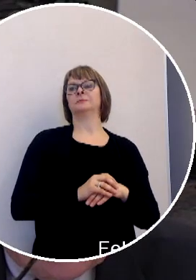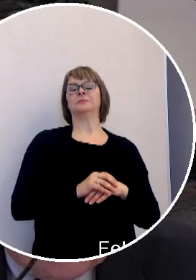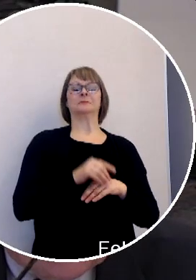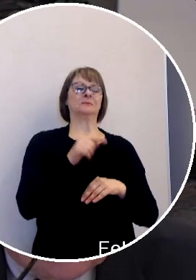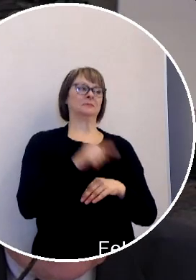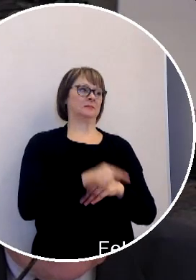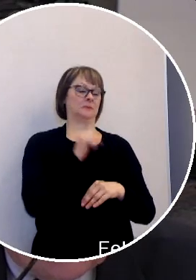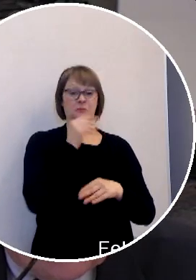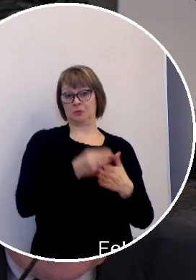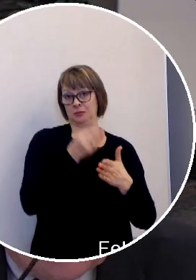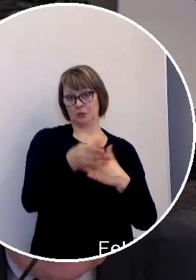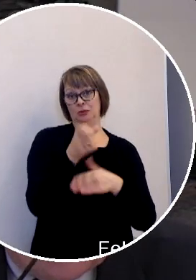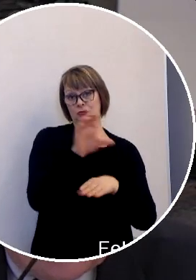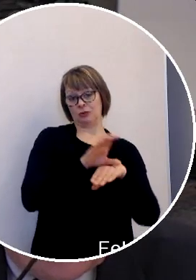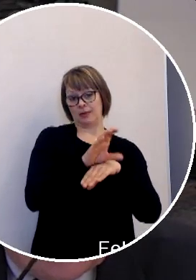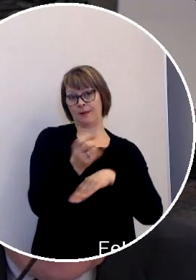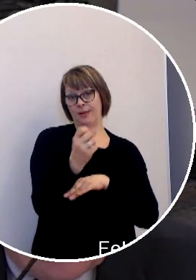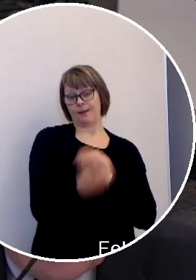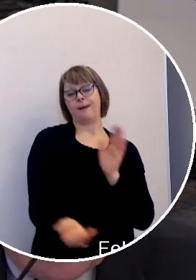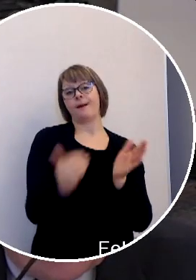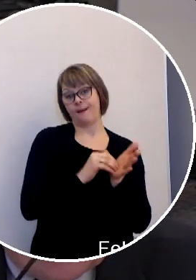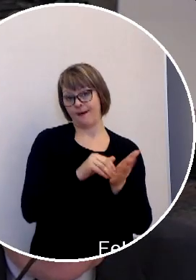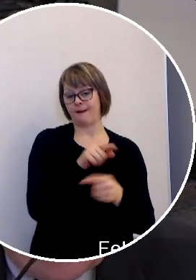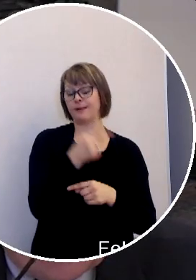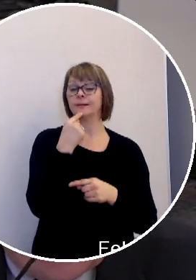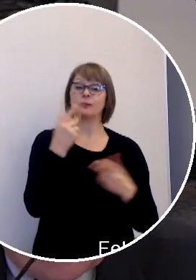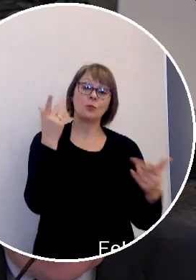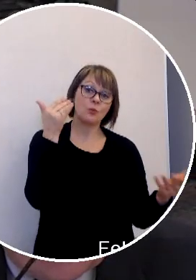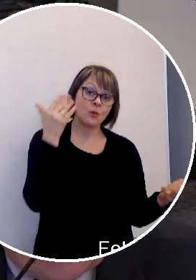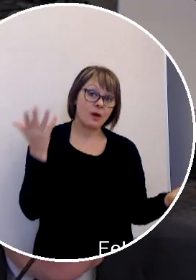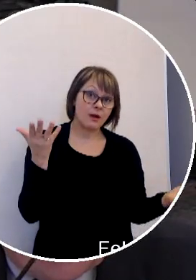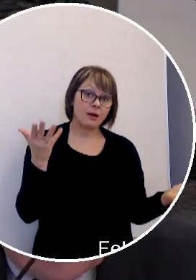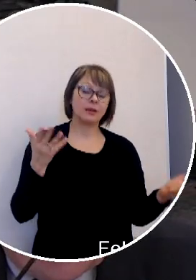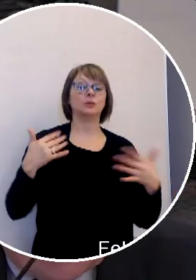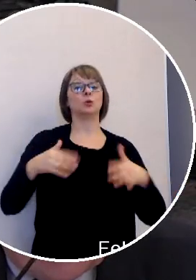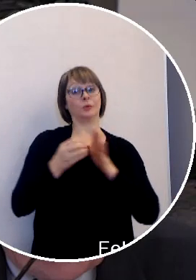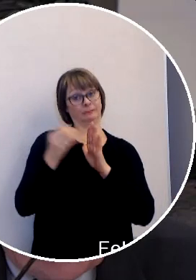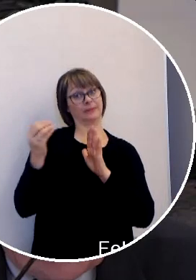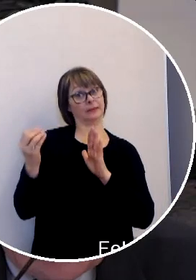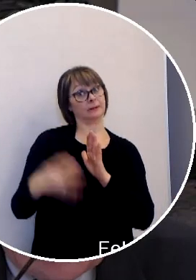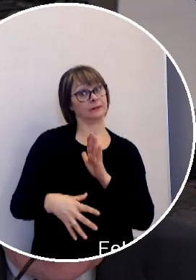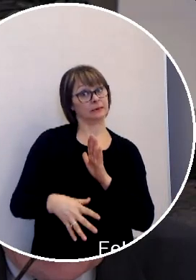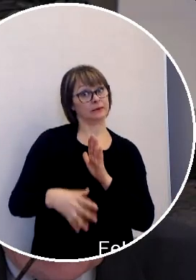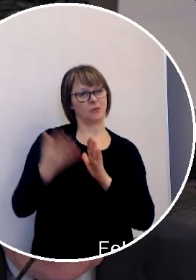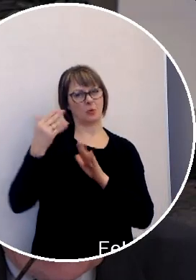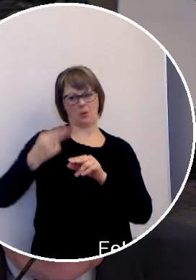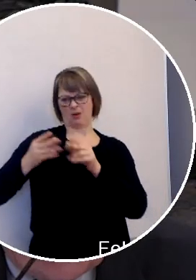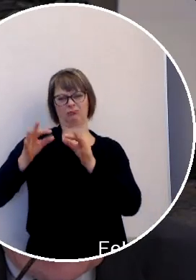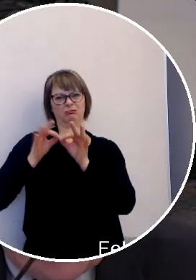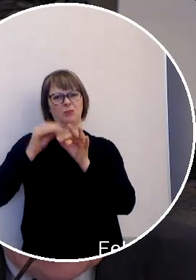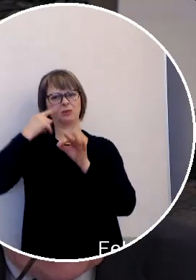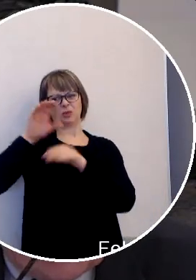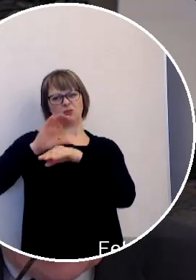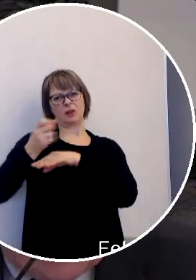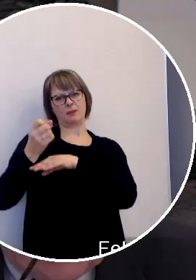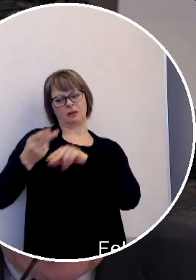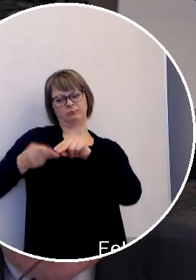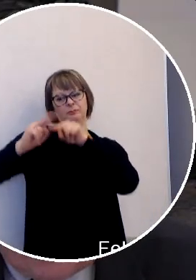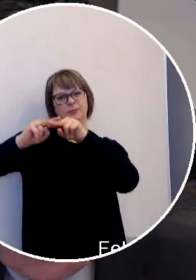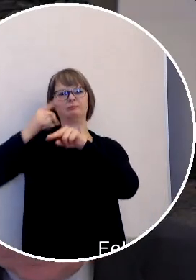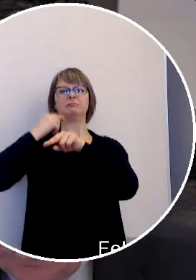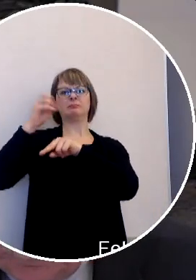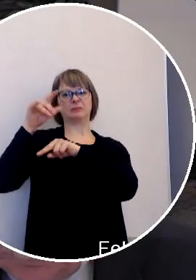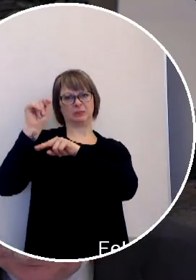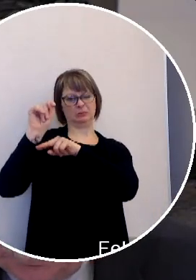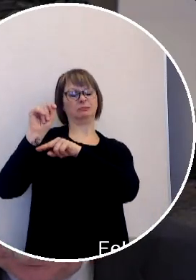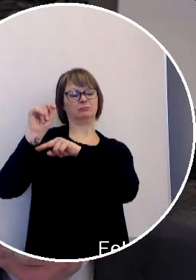longer purchase chocolate milk, and they said it was because it was too expensive. The price went up in